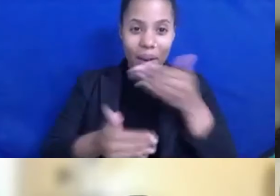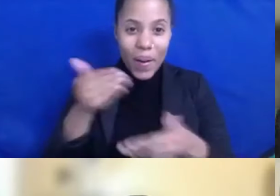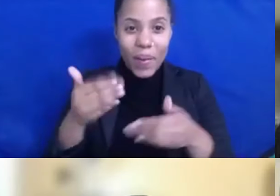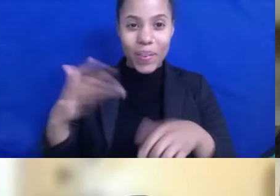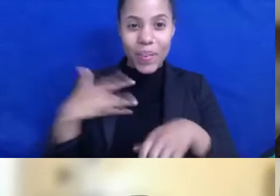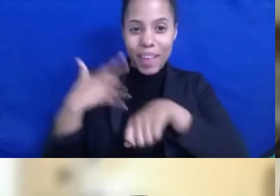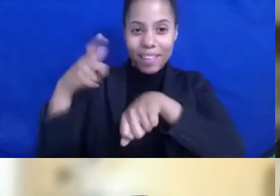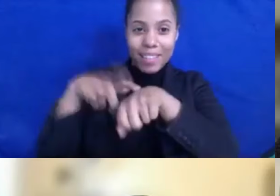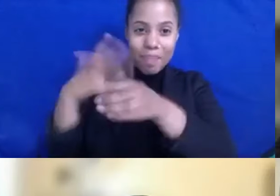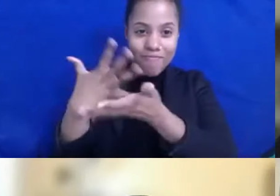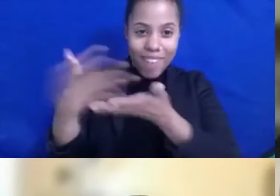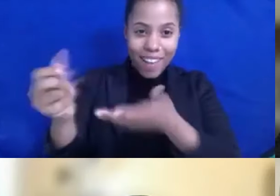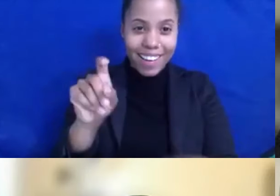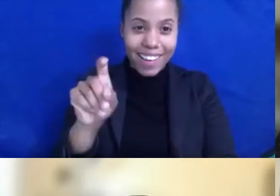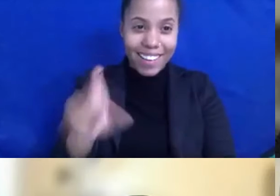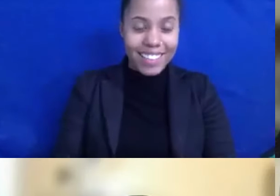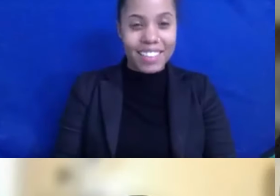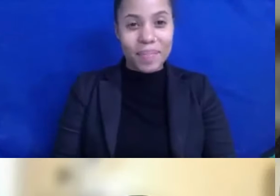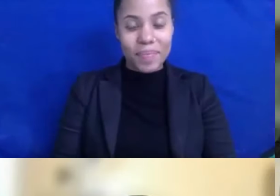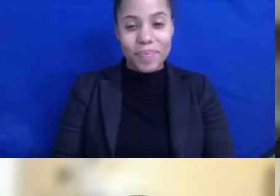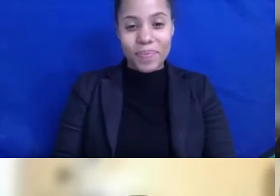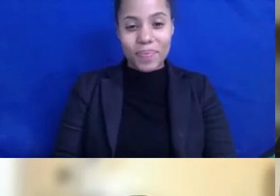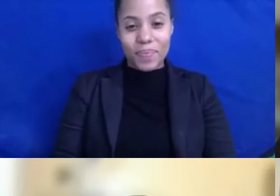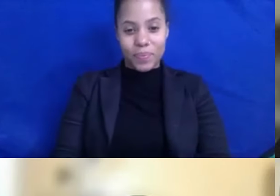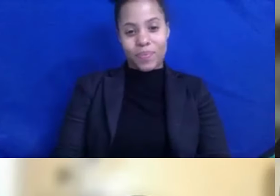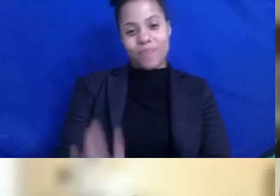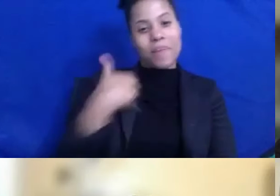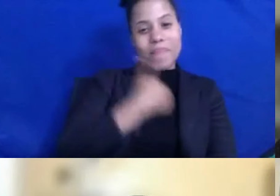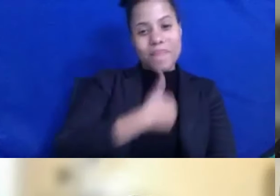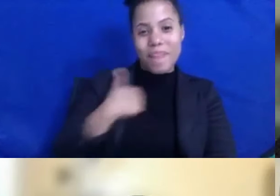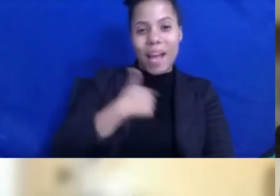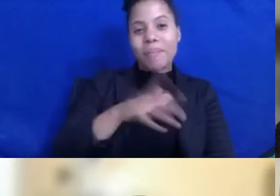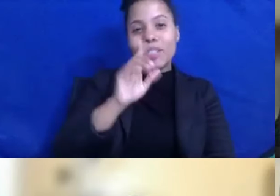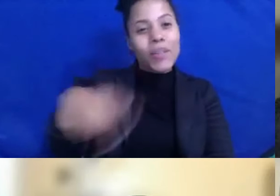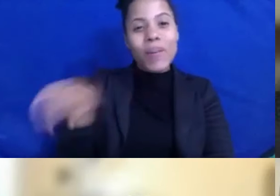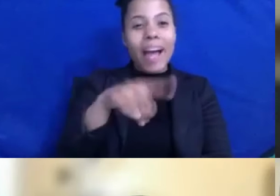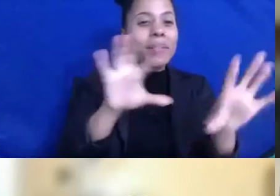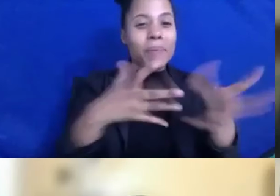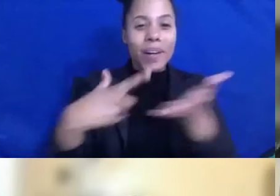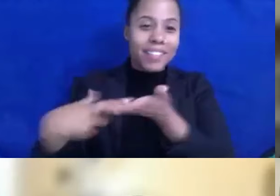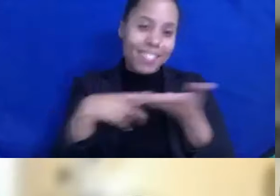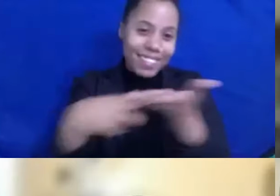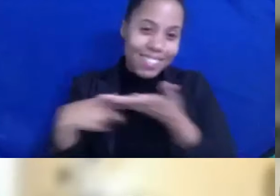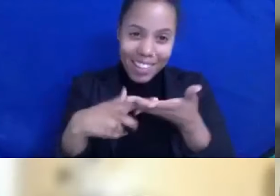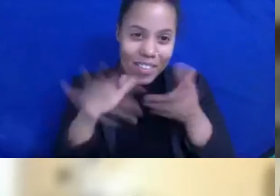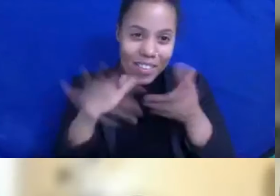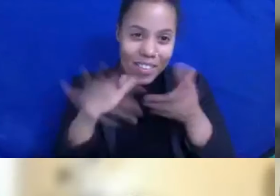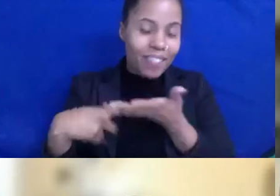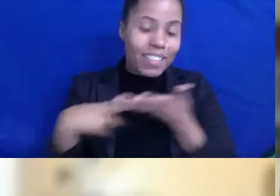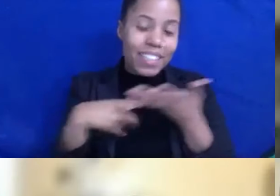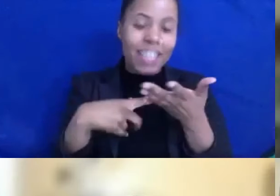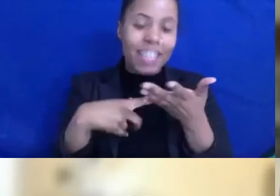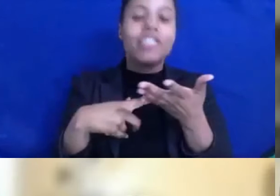apologies. I'm sure you were having great conversations. So hold on to all of the thinking